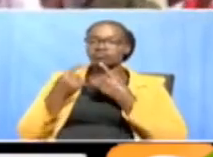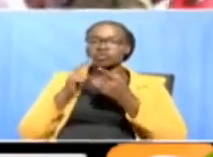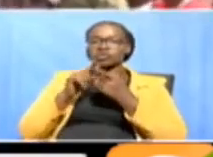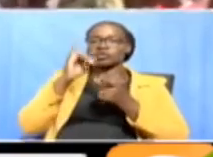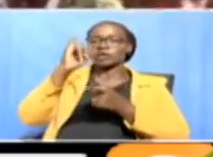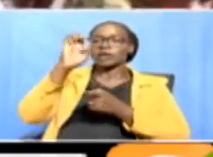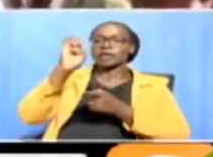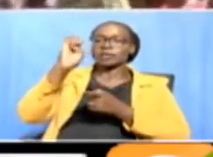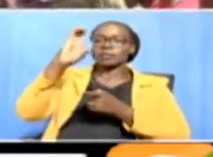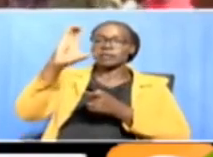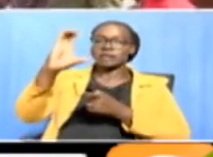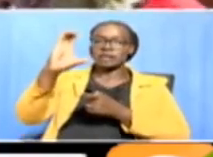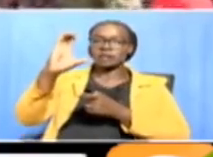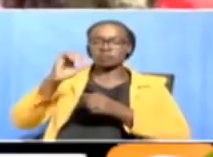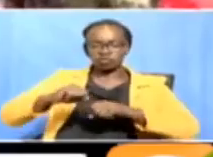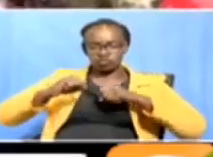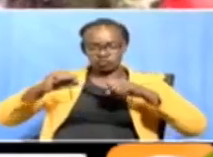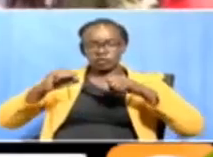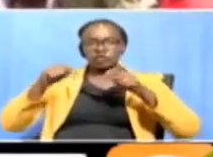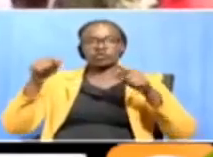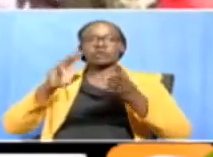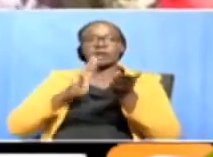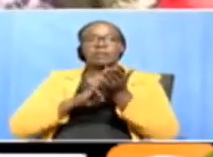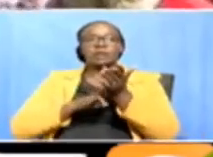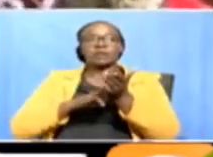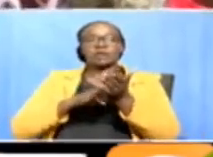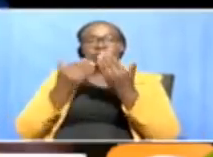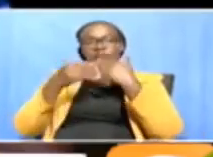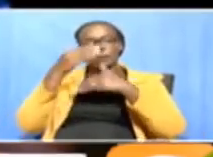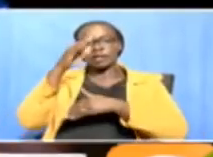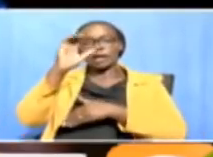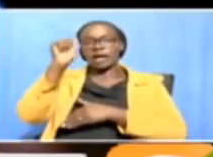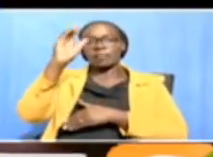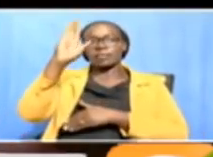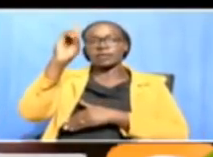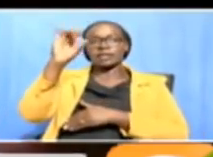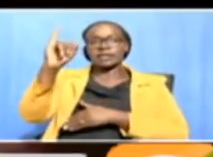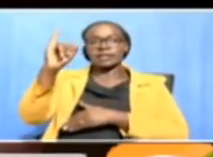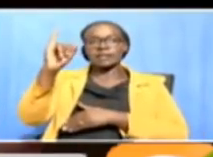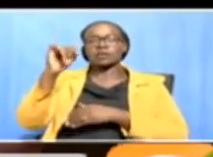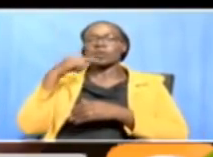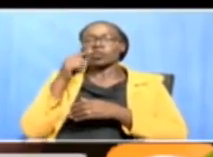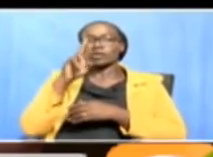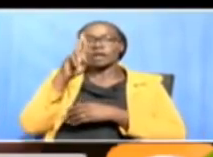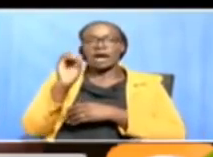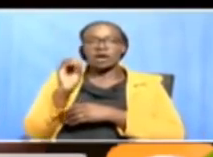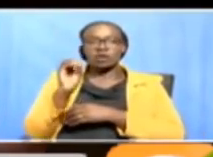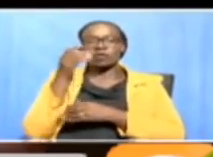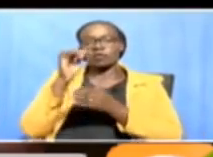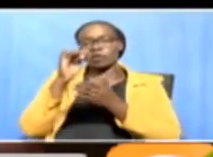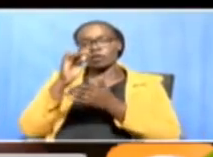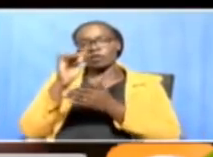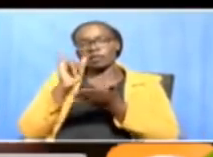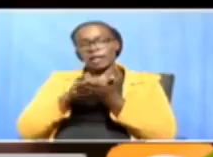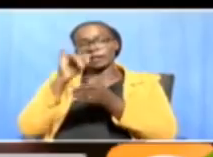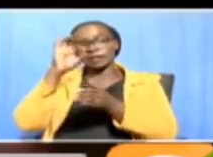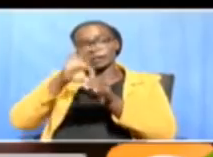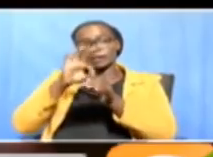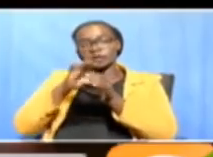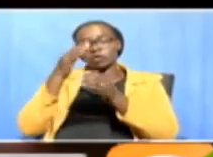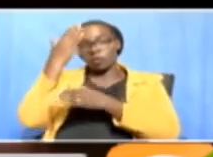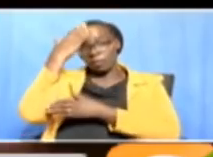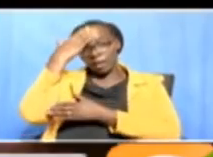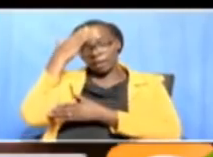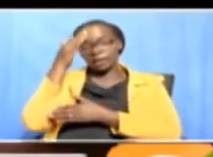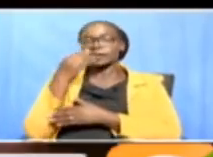IEBC officials who are in Migori today. Professor Abdi Gulie and Ruth Kulundu is the returning officer for this by-election on Monday, and this